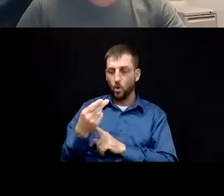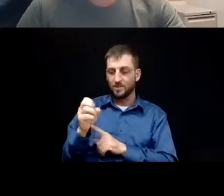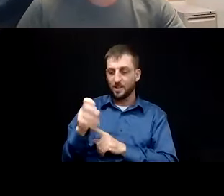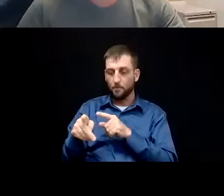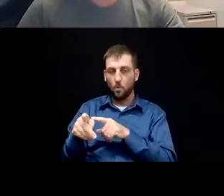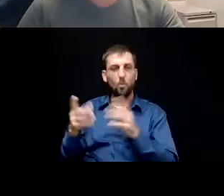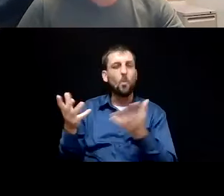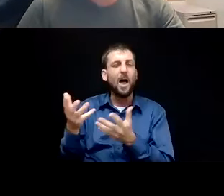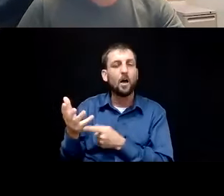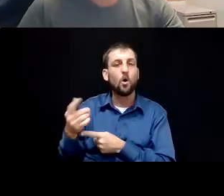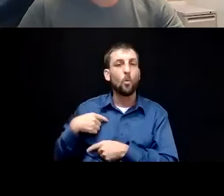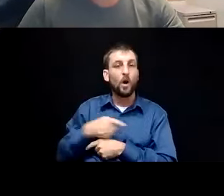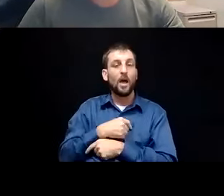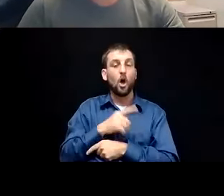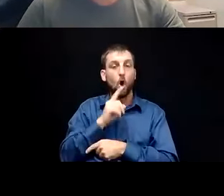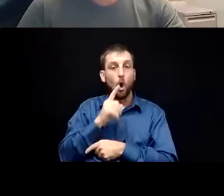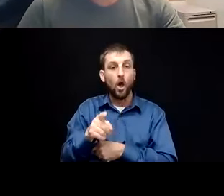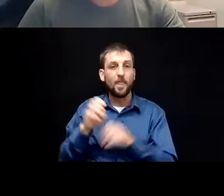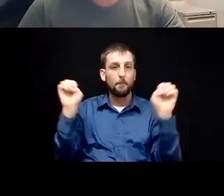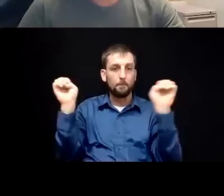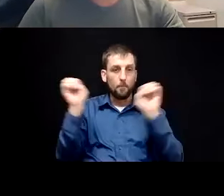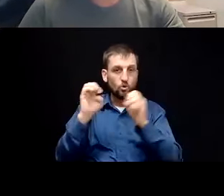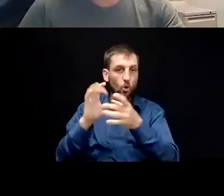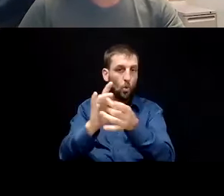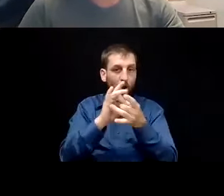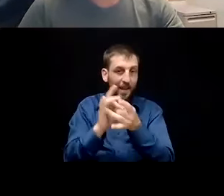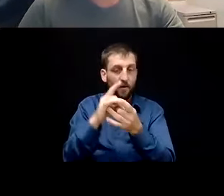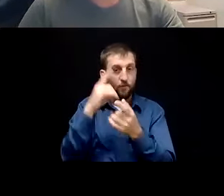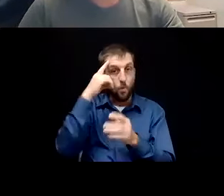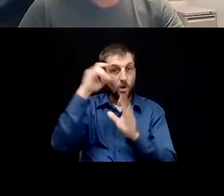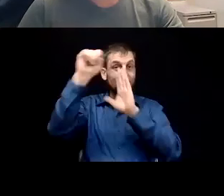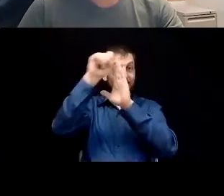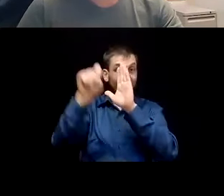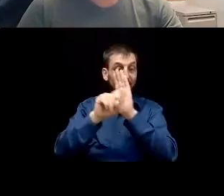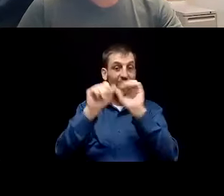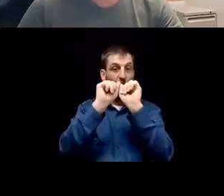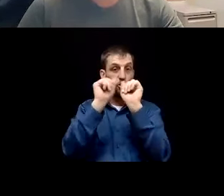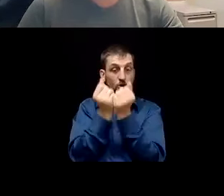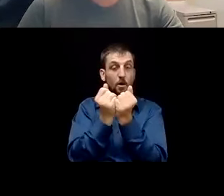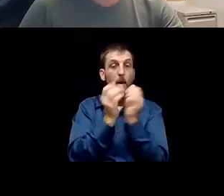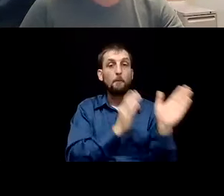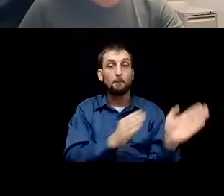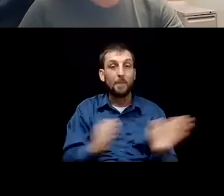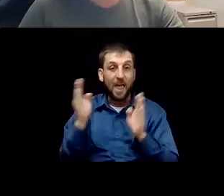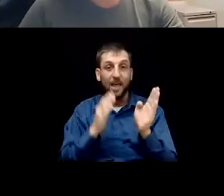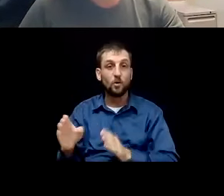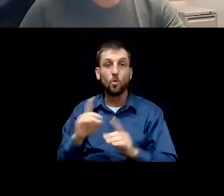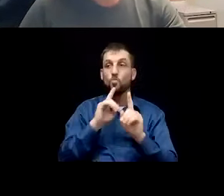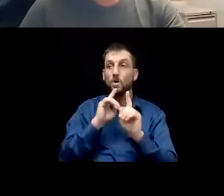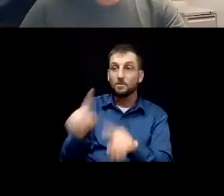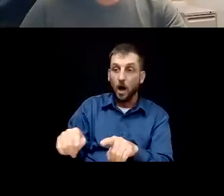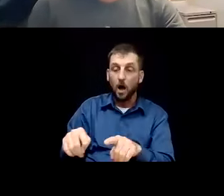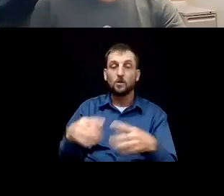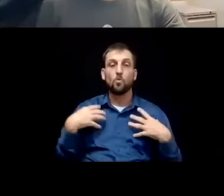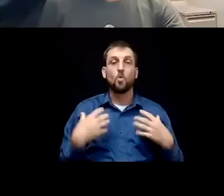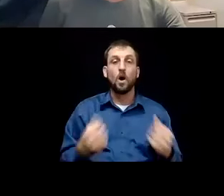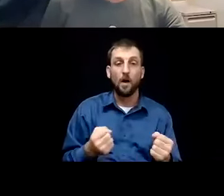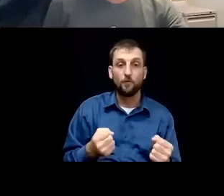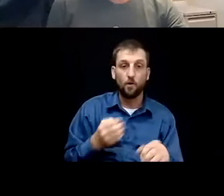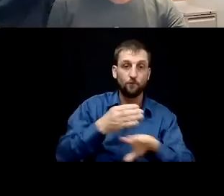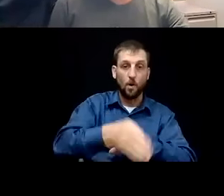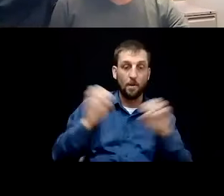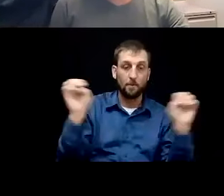coordinating agency for state agencies that we plan for, respond to, and recover from emergencies. During an